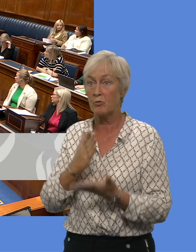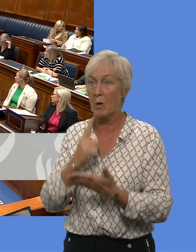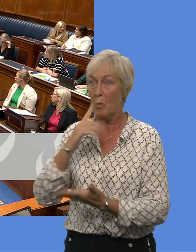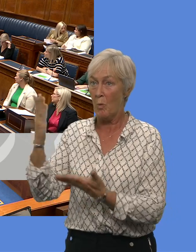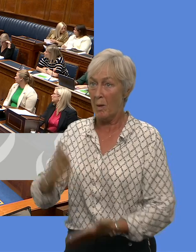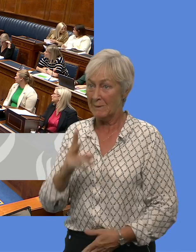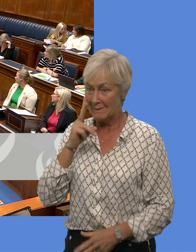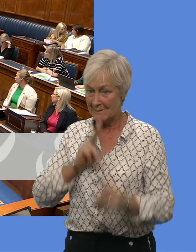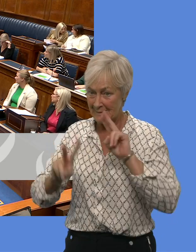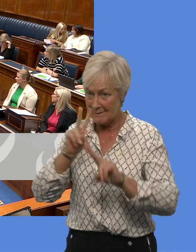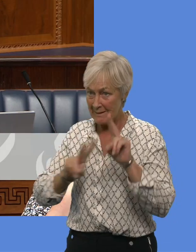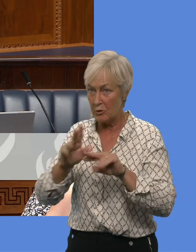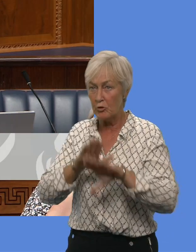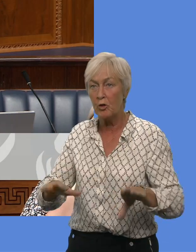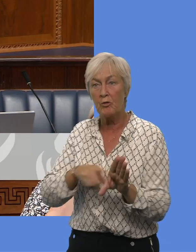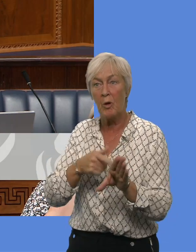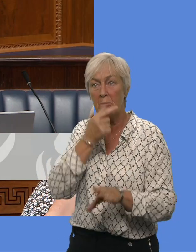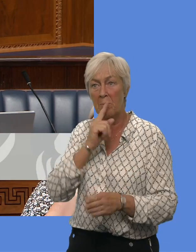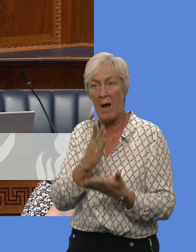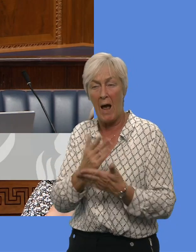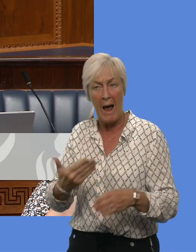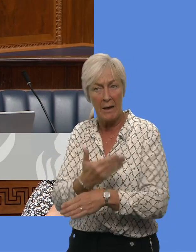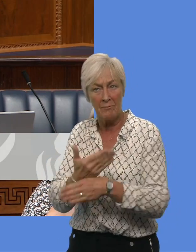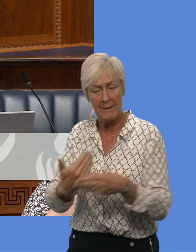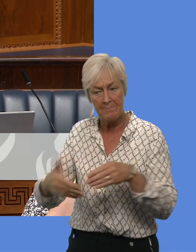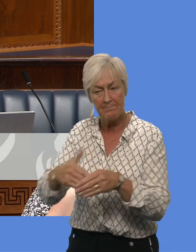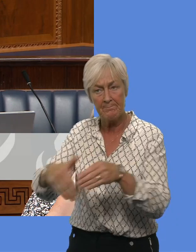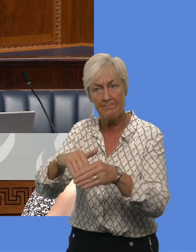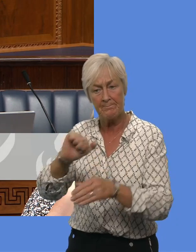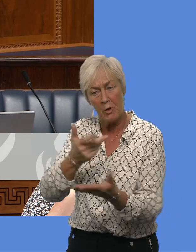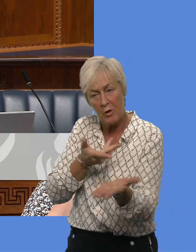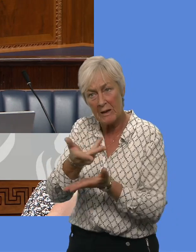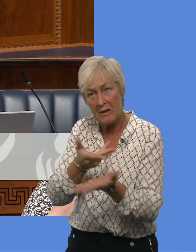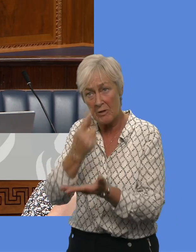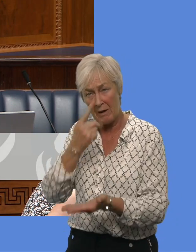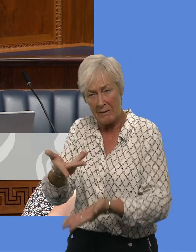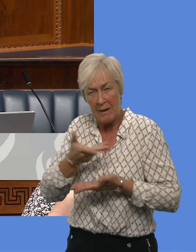see that our children and young people are actively engaged in the consultation. Can you give